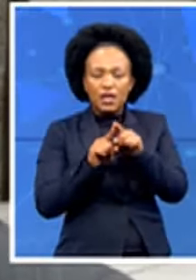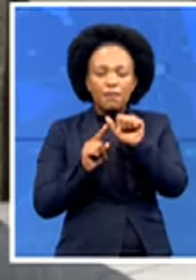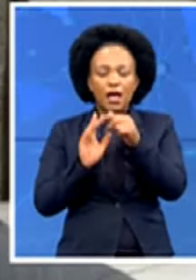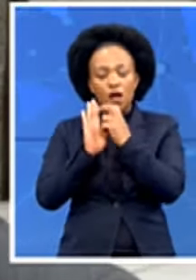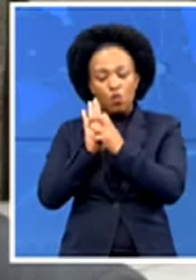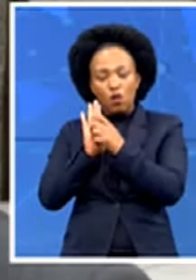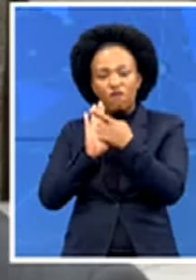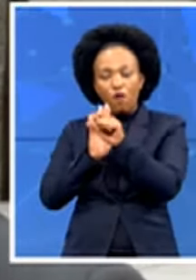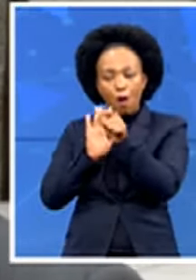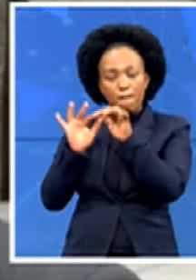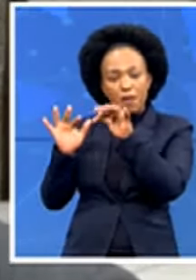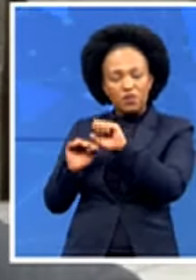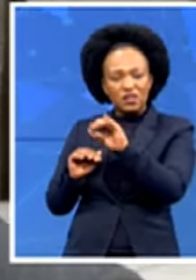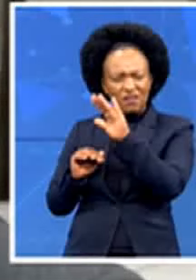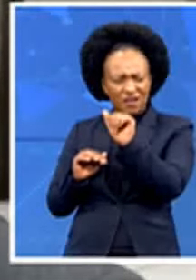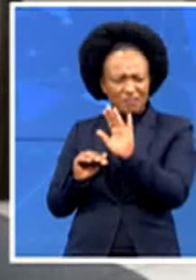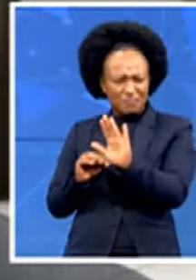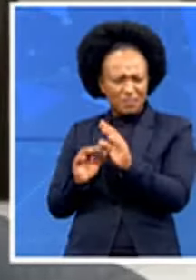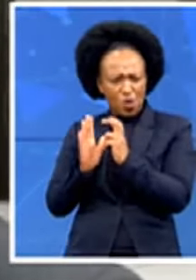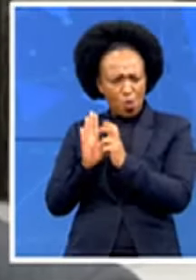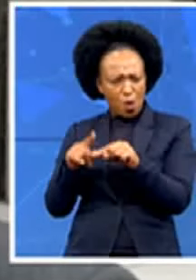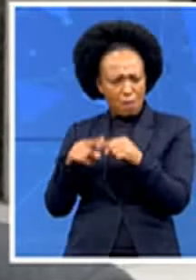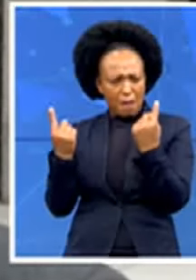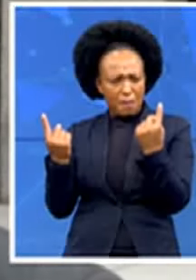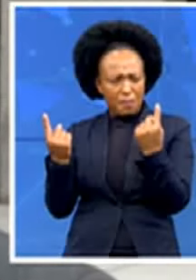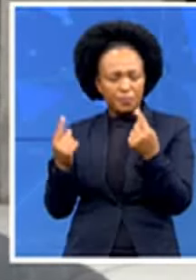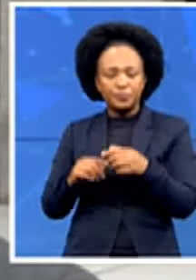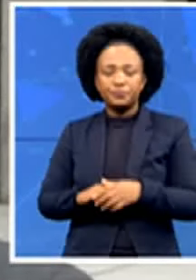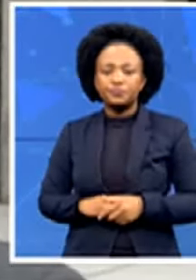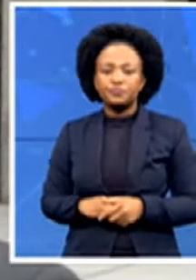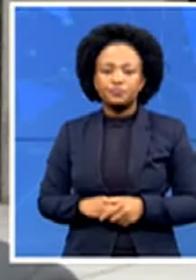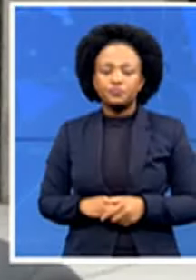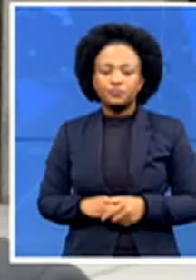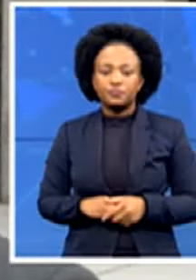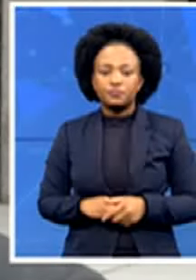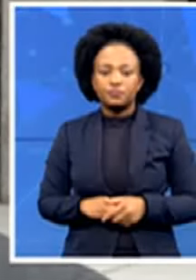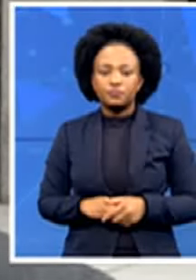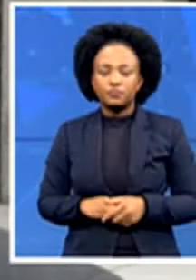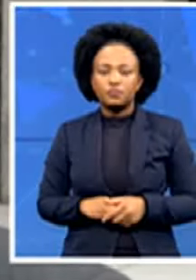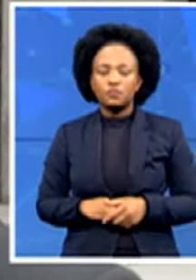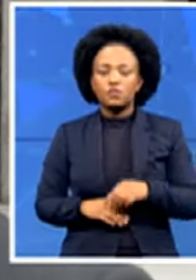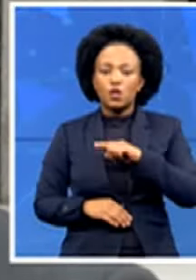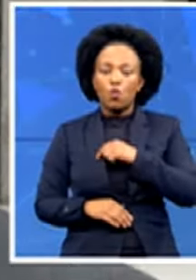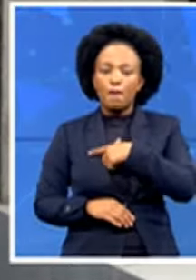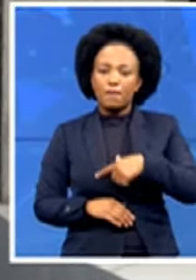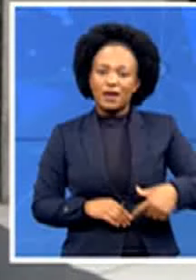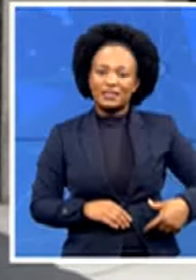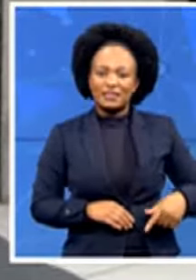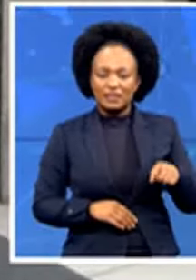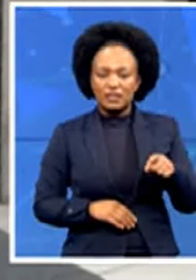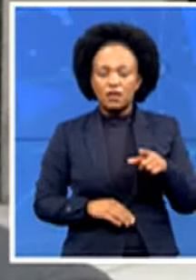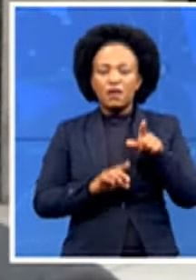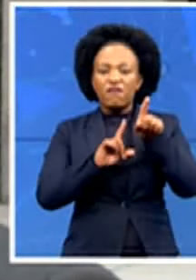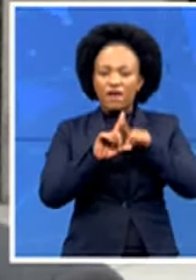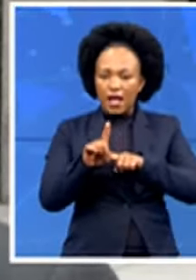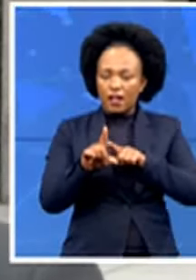Africa. It is a terrible indictment too on the President that he not only failed to speak out against this egregious